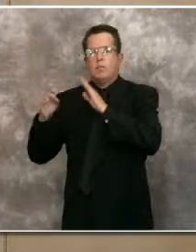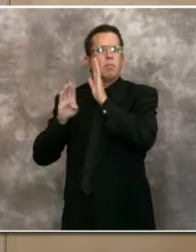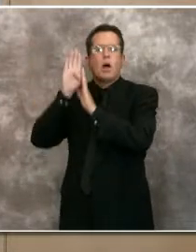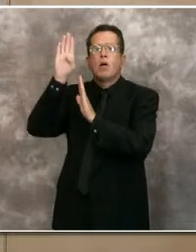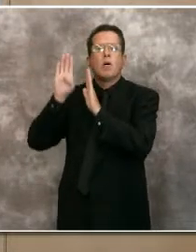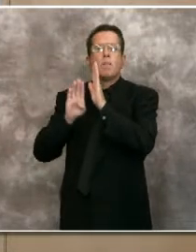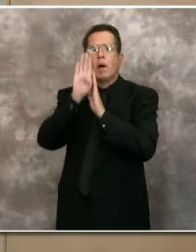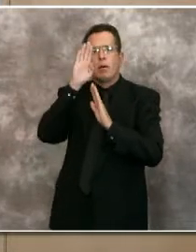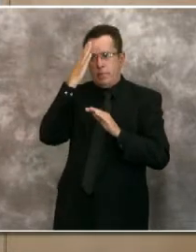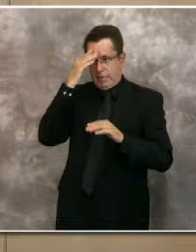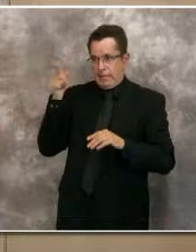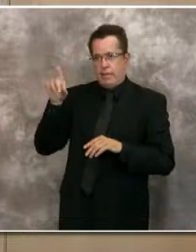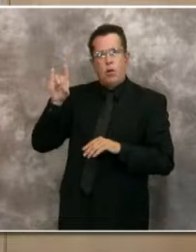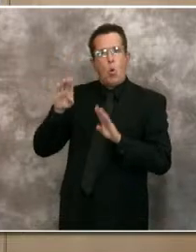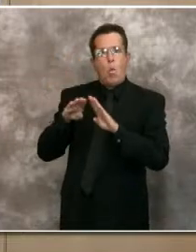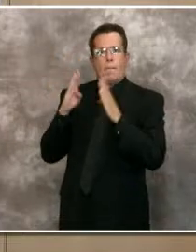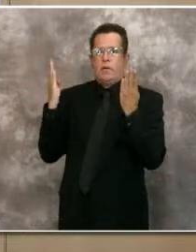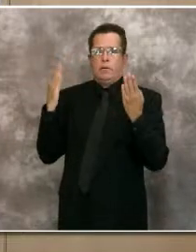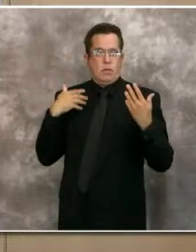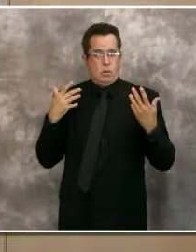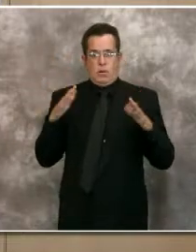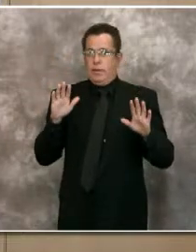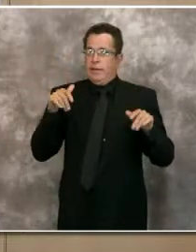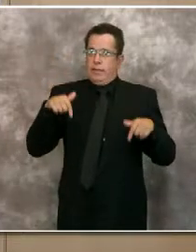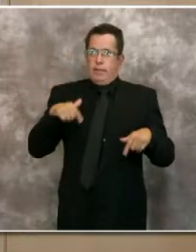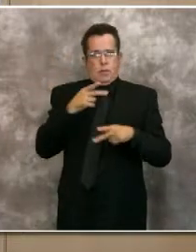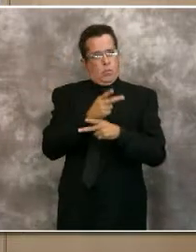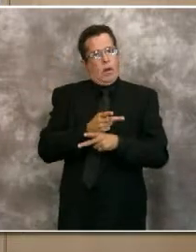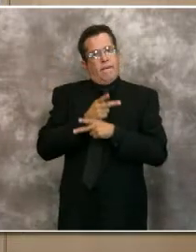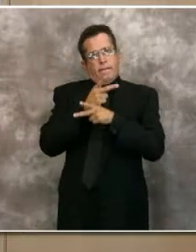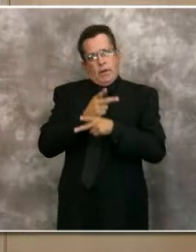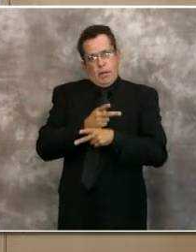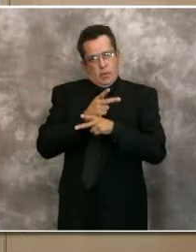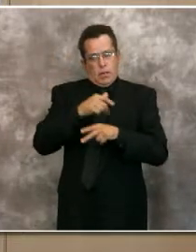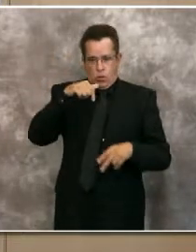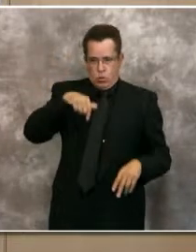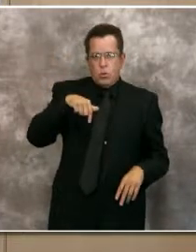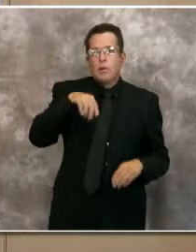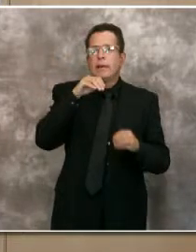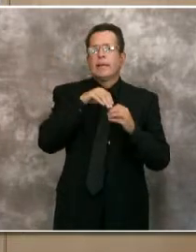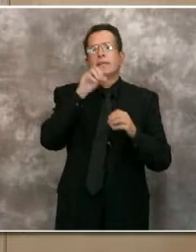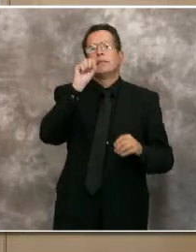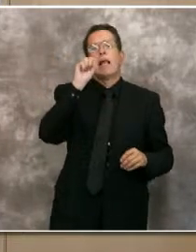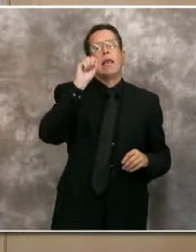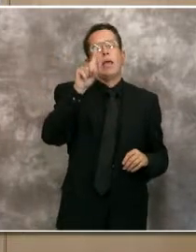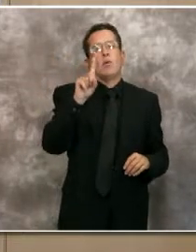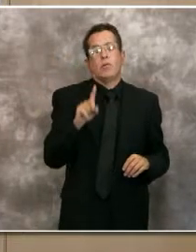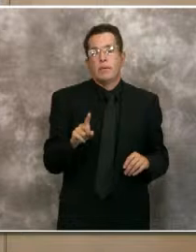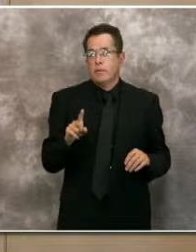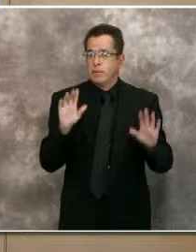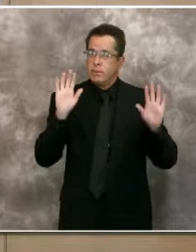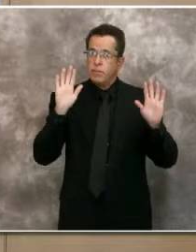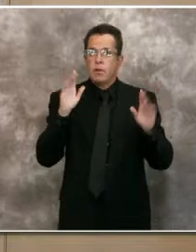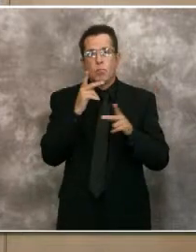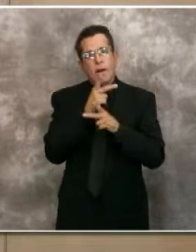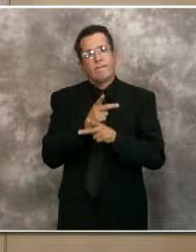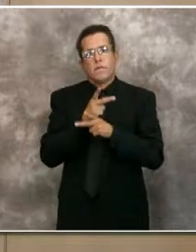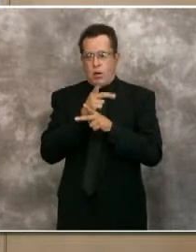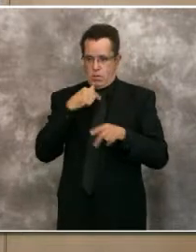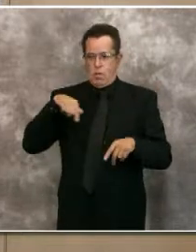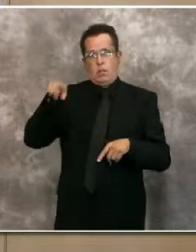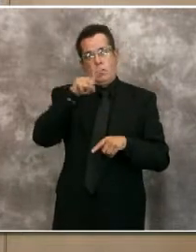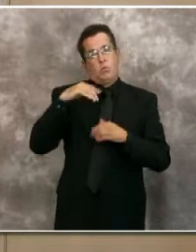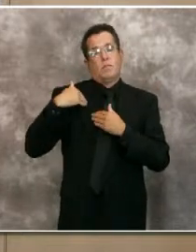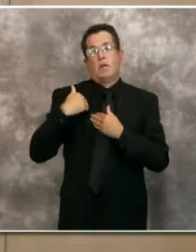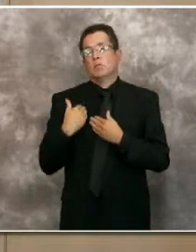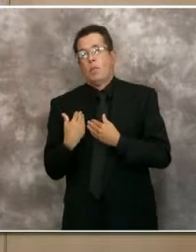up. So we do not want that to happen in San Diego. Whether you think so or not, every one of us has a role